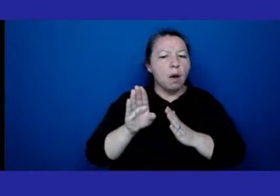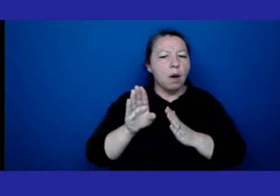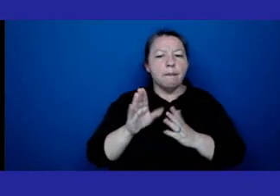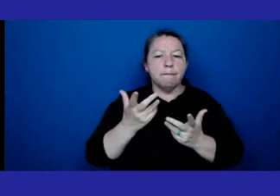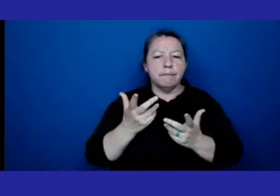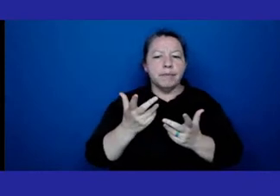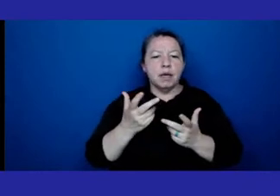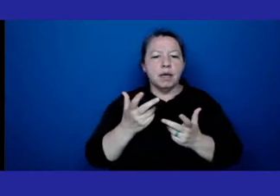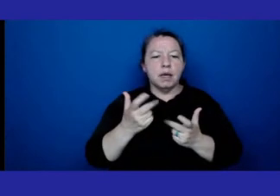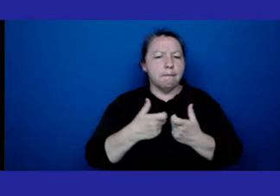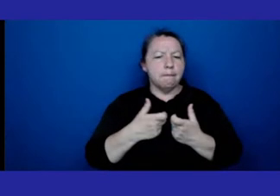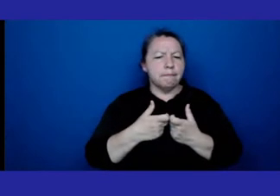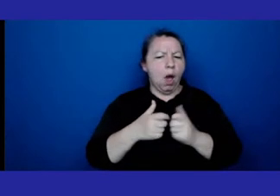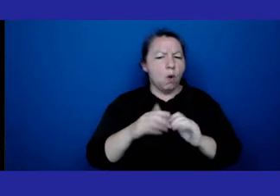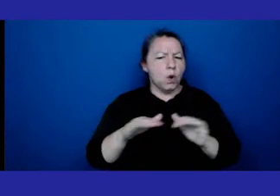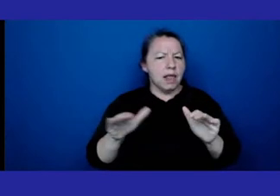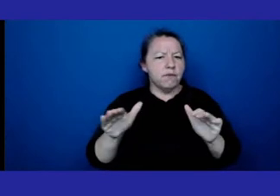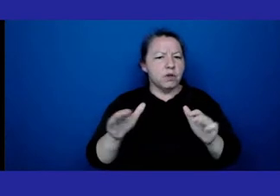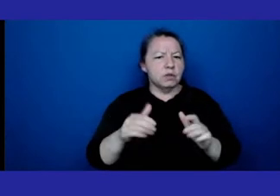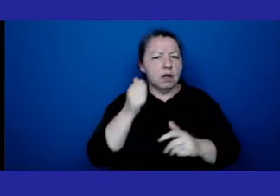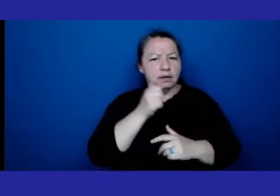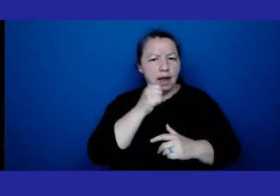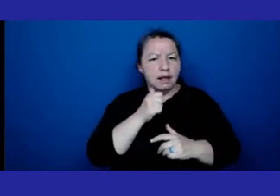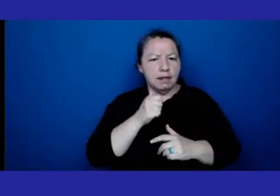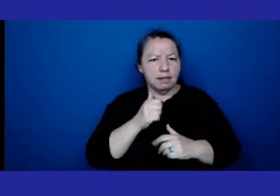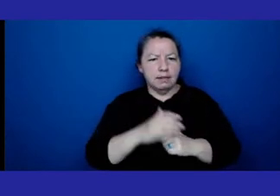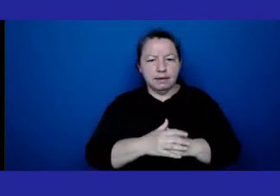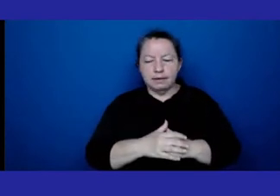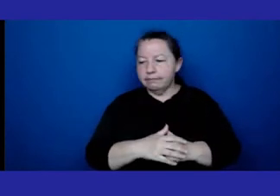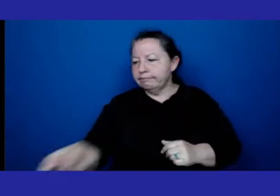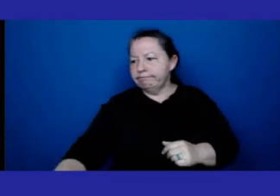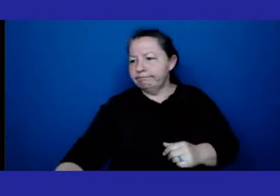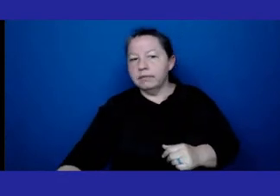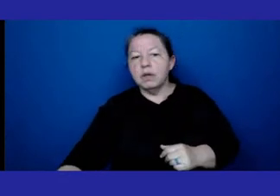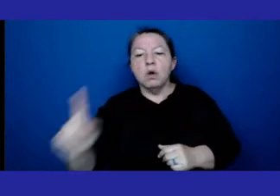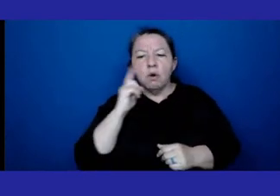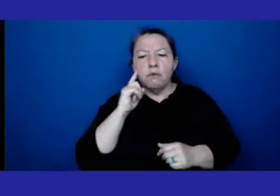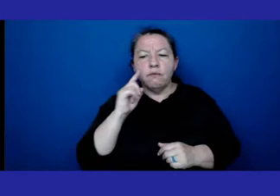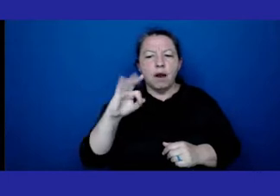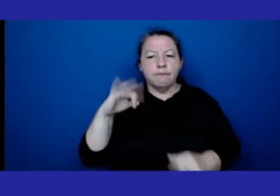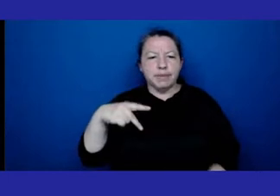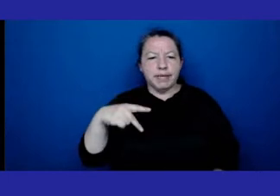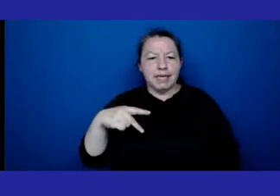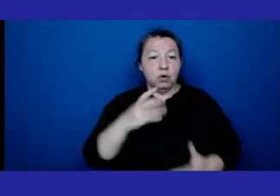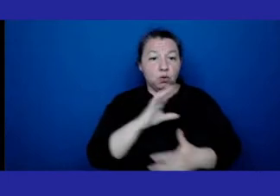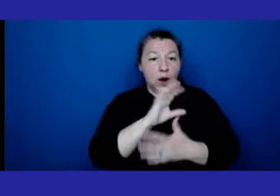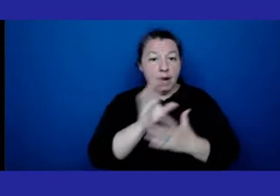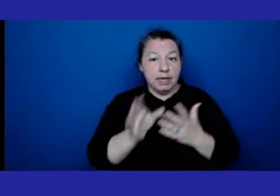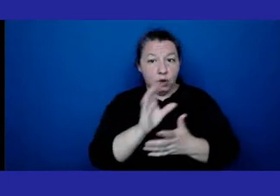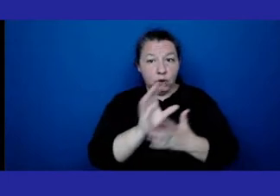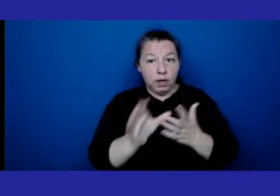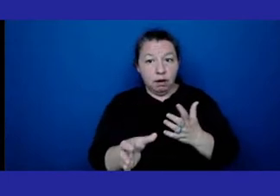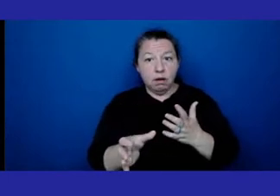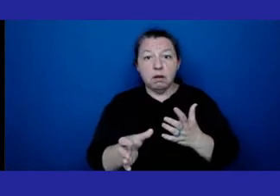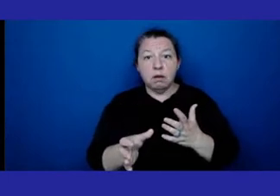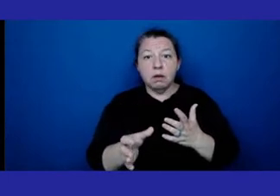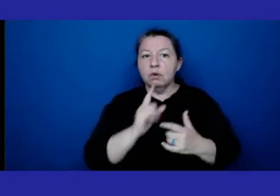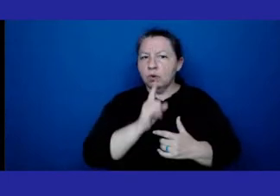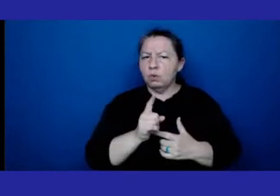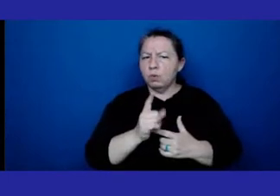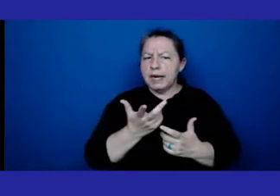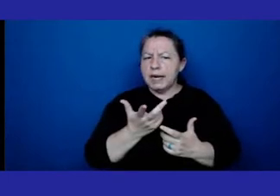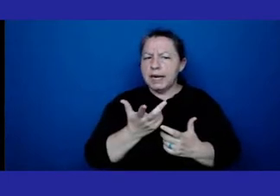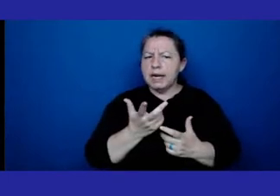day-to-day basis. For our RFP criteria, that we were really looking